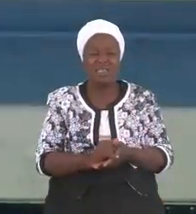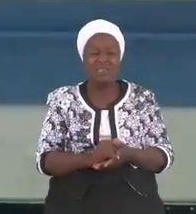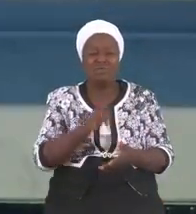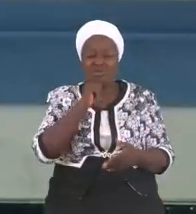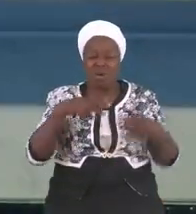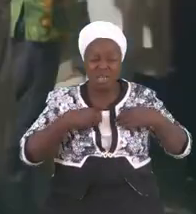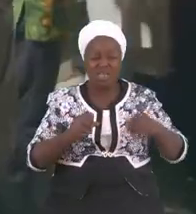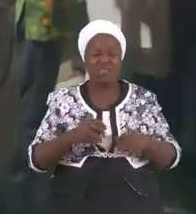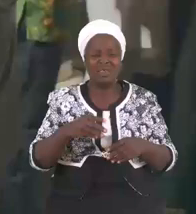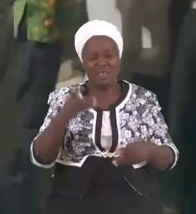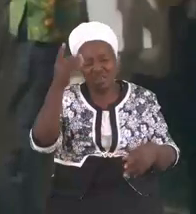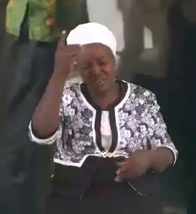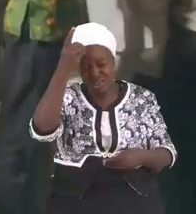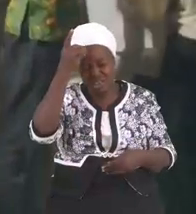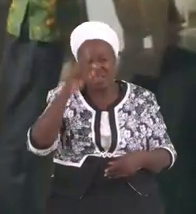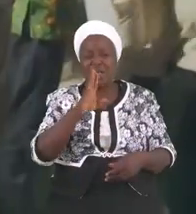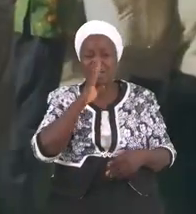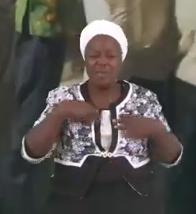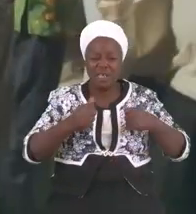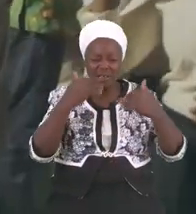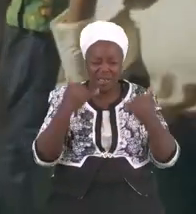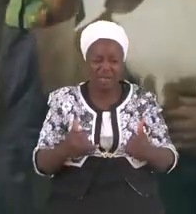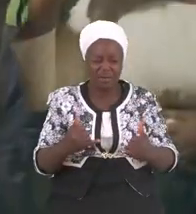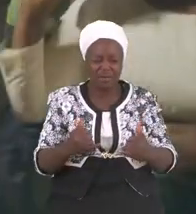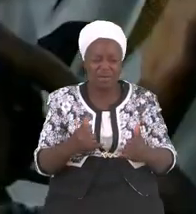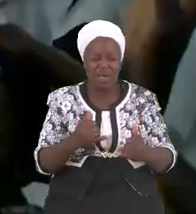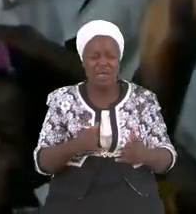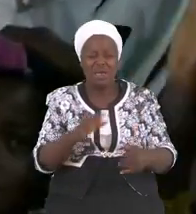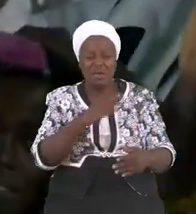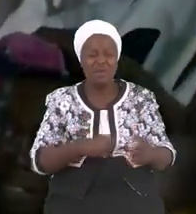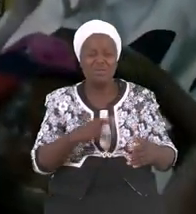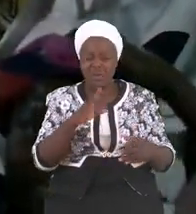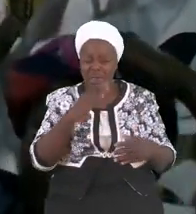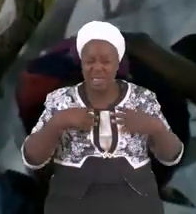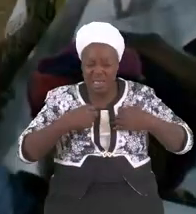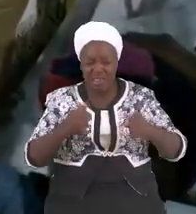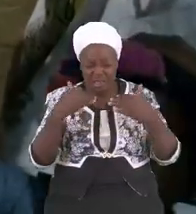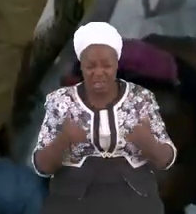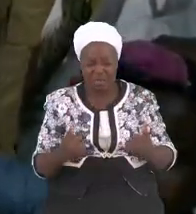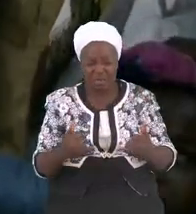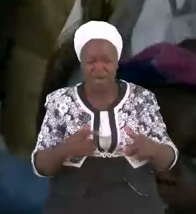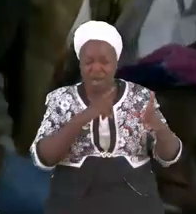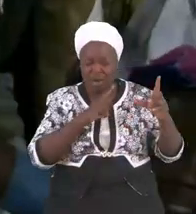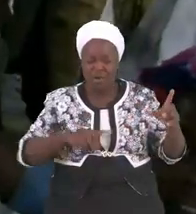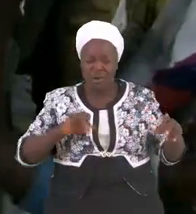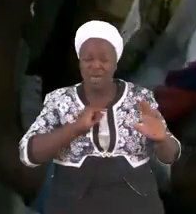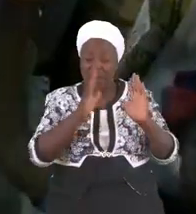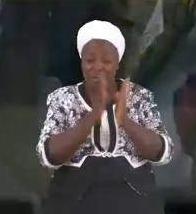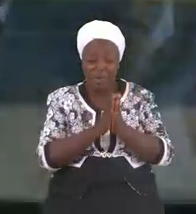right now. Recover right now. Amen. Lord, I pray for